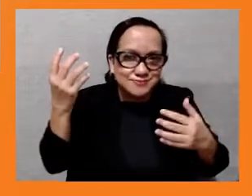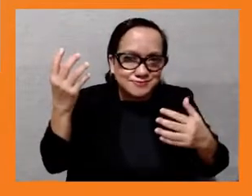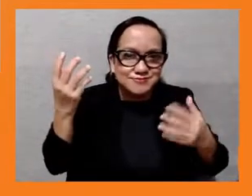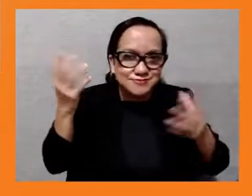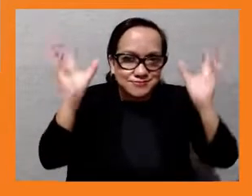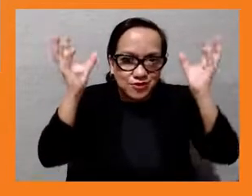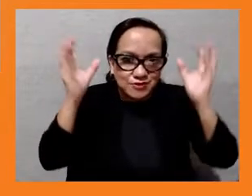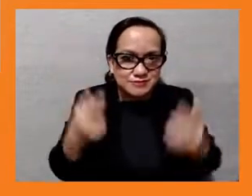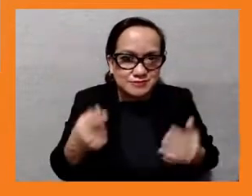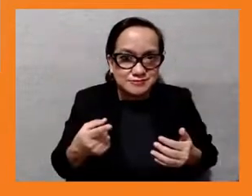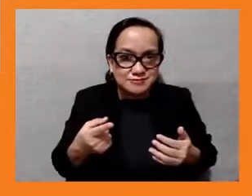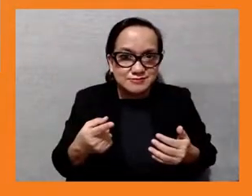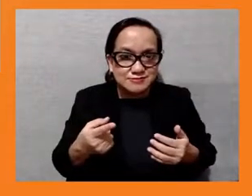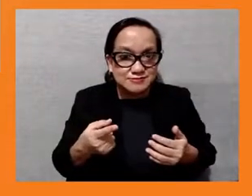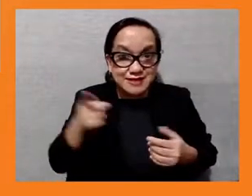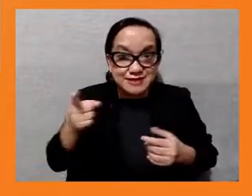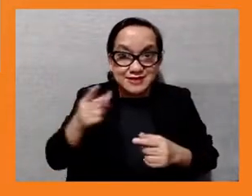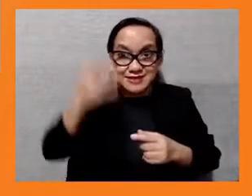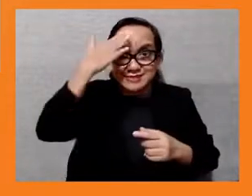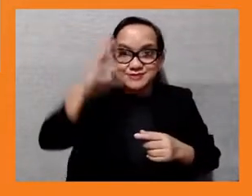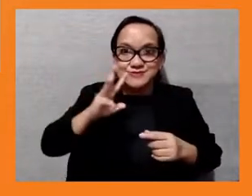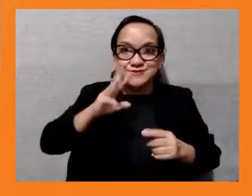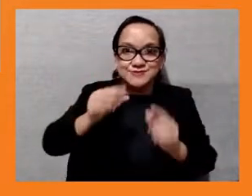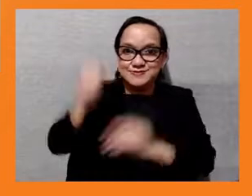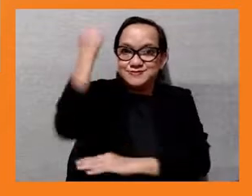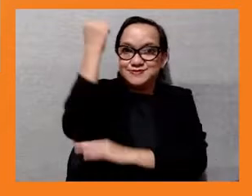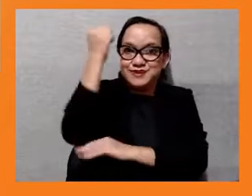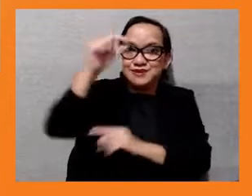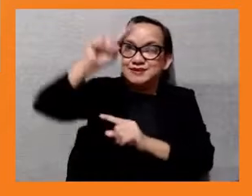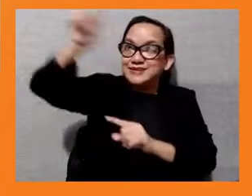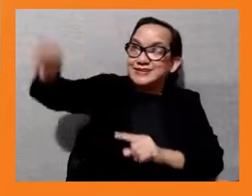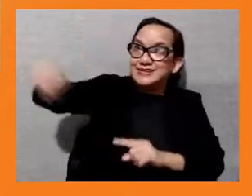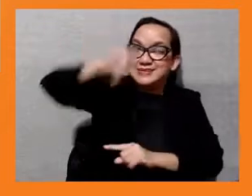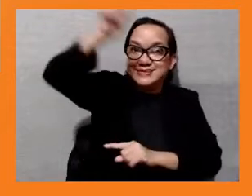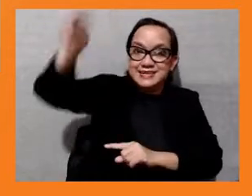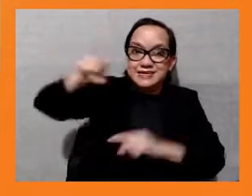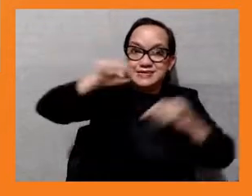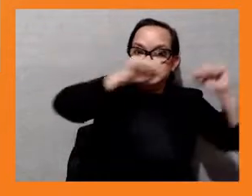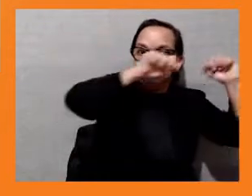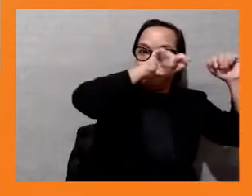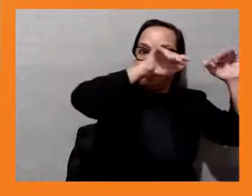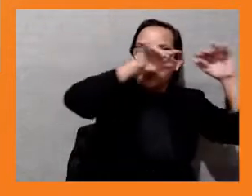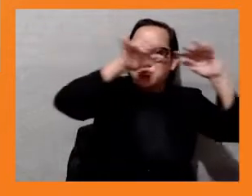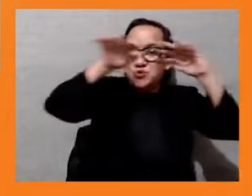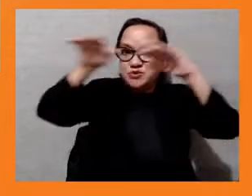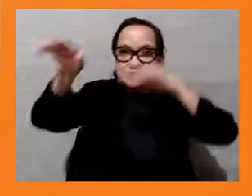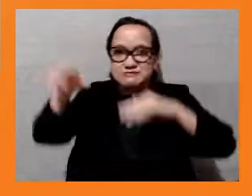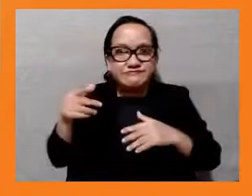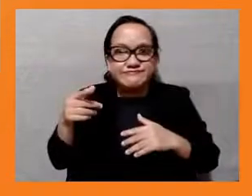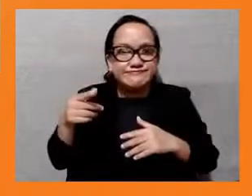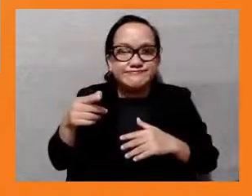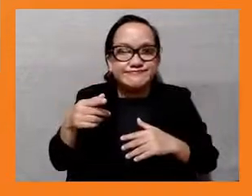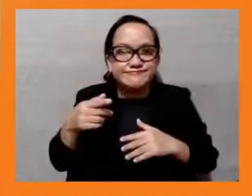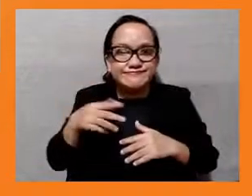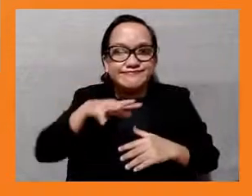can also be one of the reasons why other departments, particularly the South Asia Regional Department, for